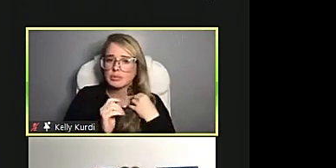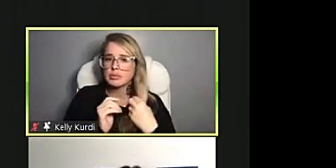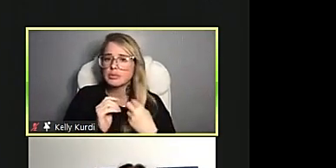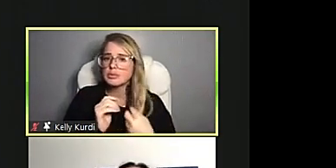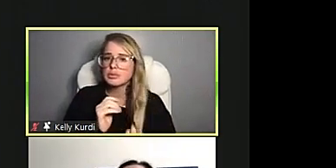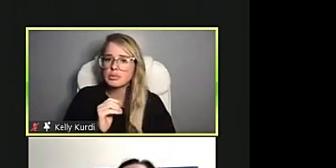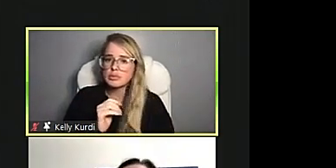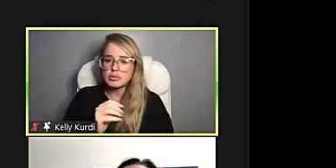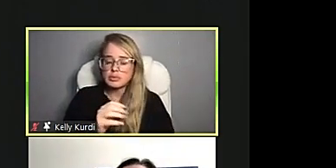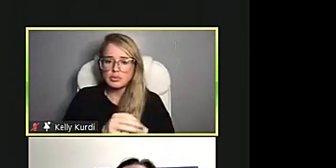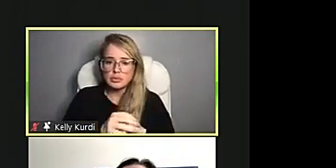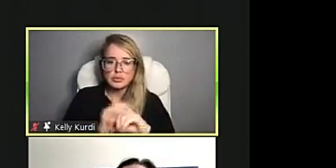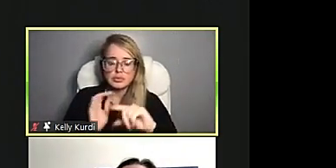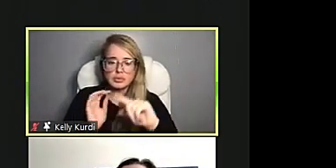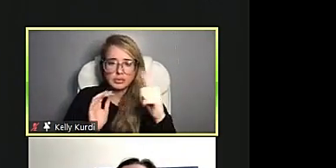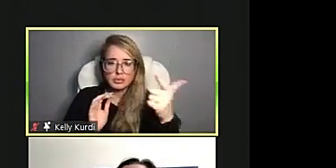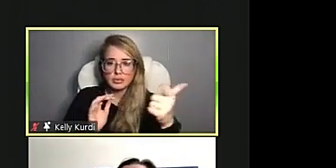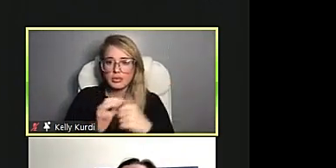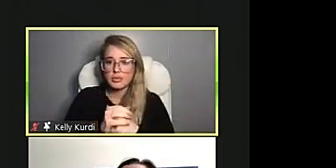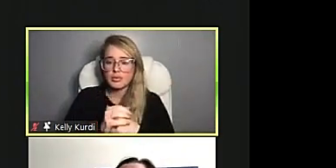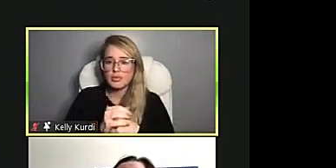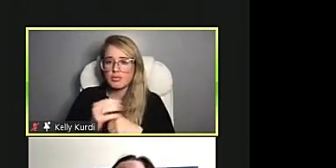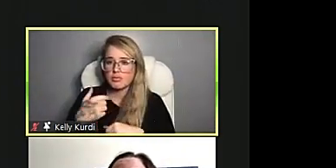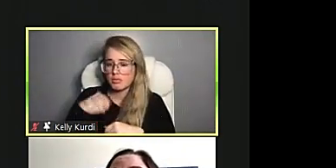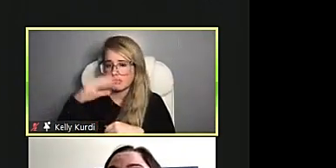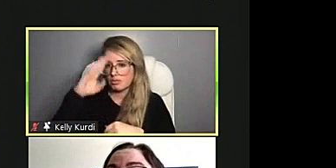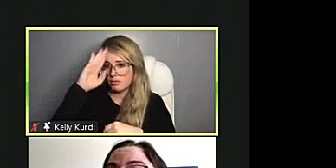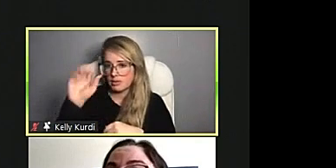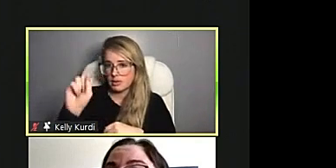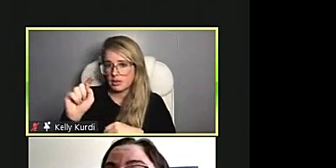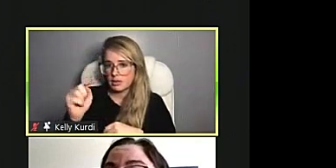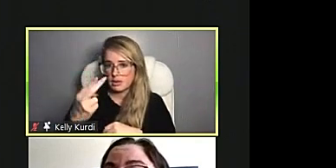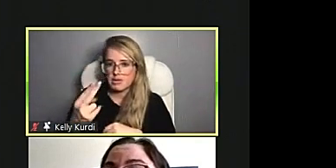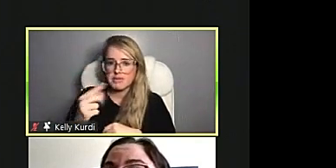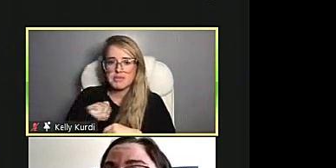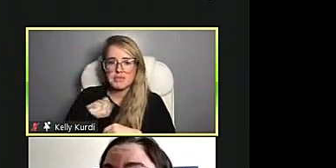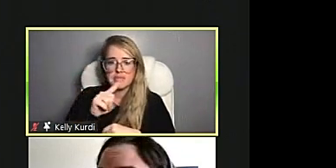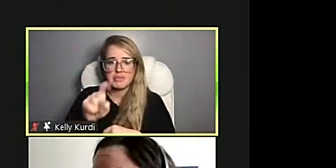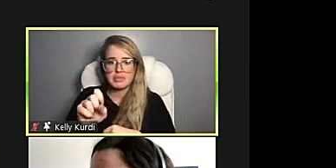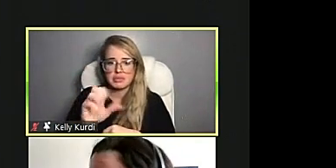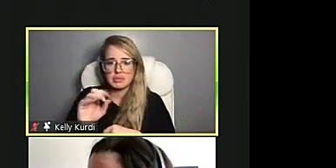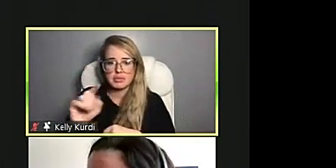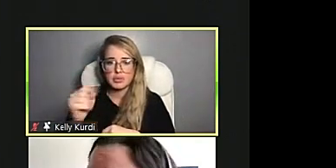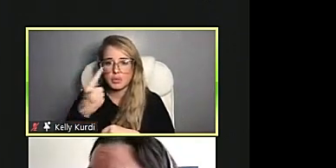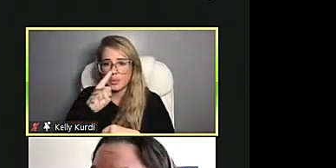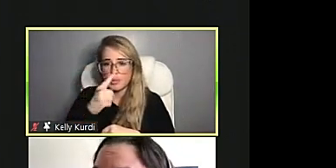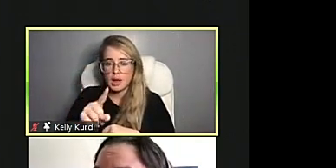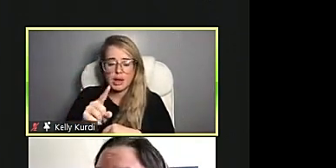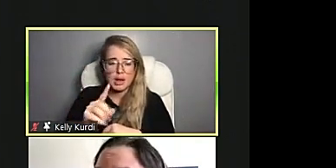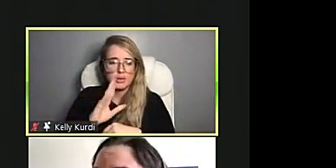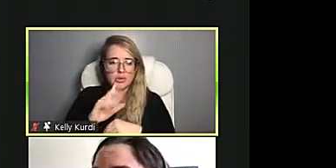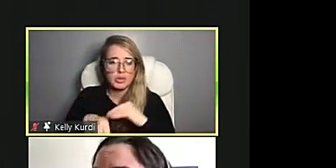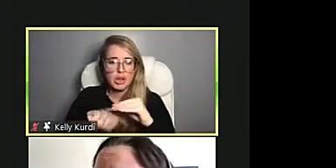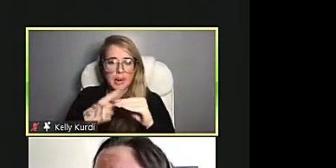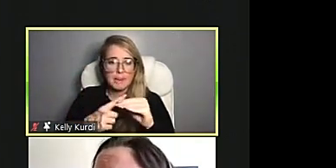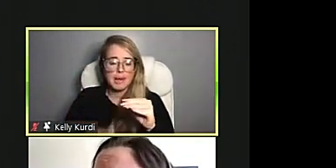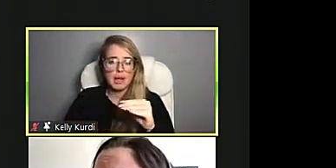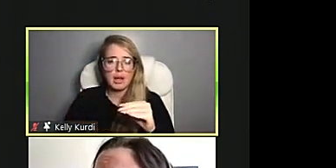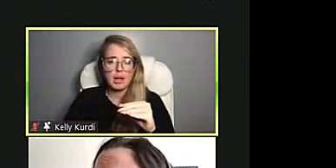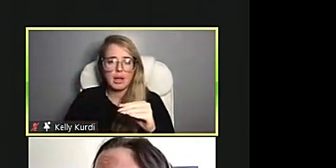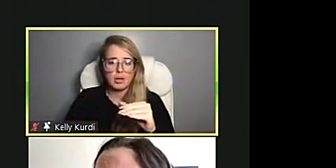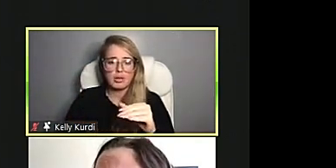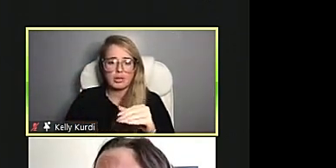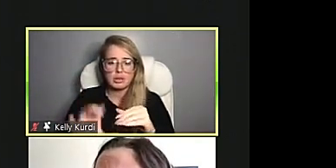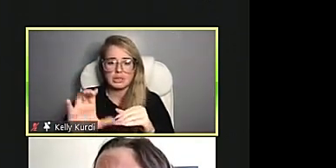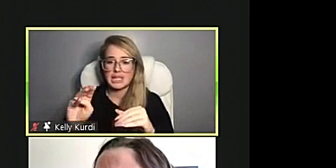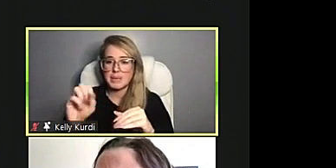Seth Klayman. Hi, Seth from the Gazette. Scott, this is probably a question for you. Can you speak to the release of the